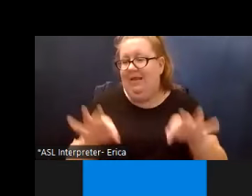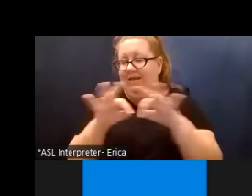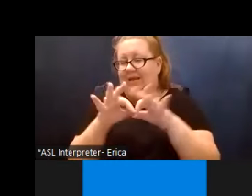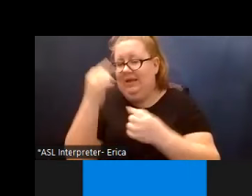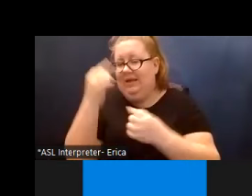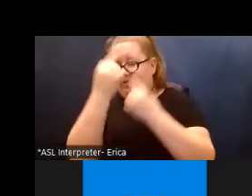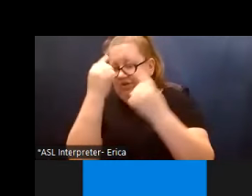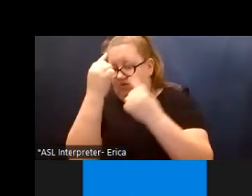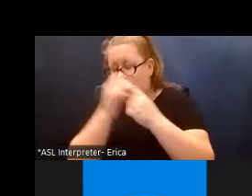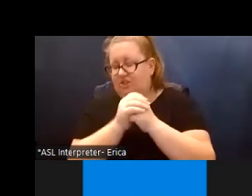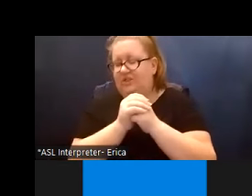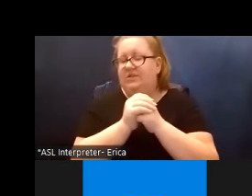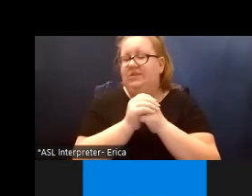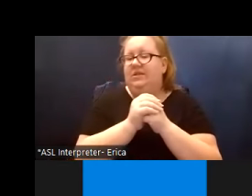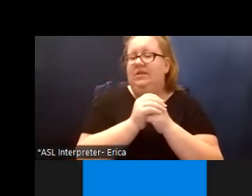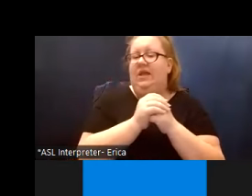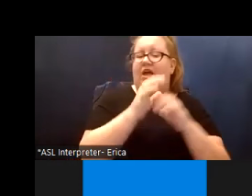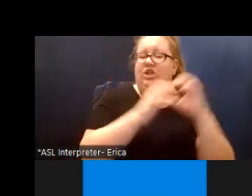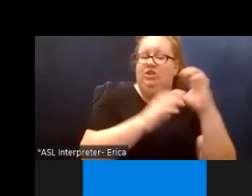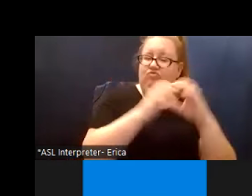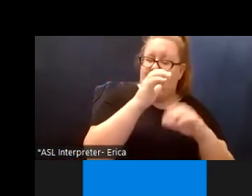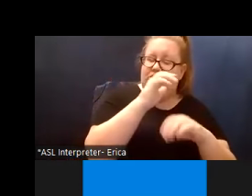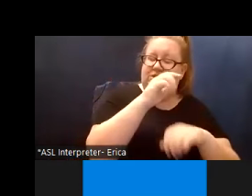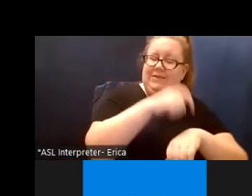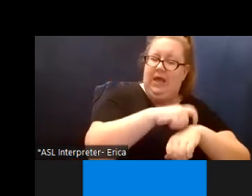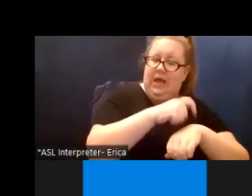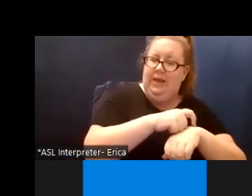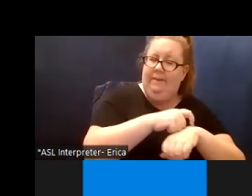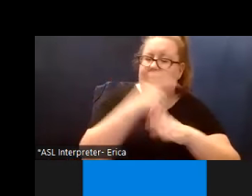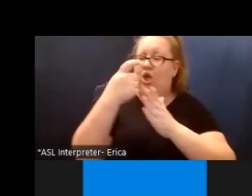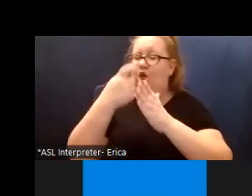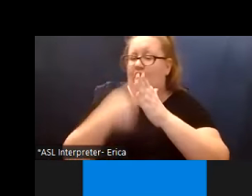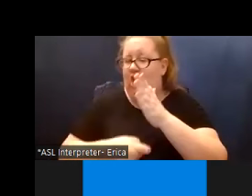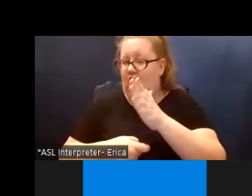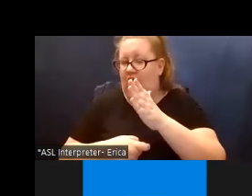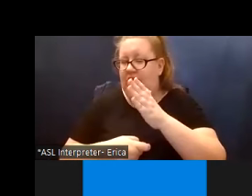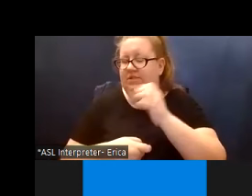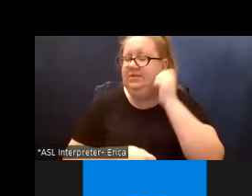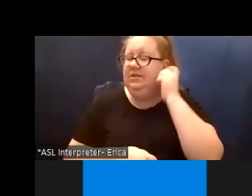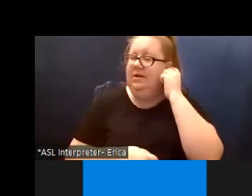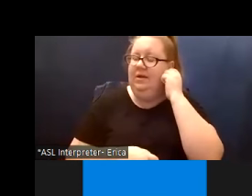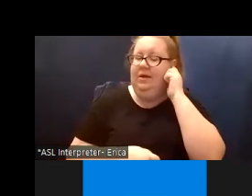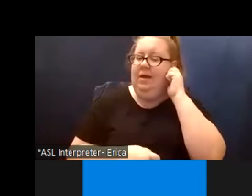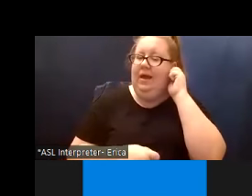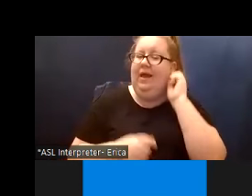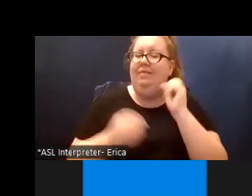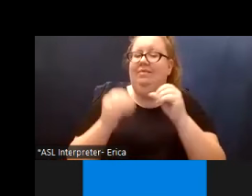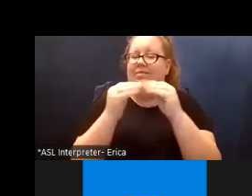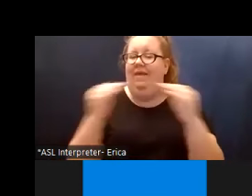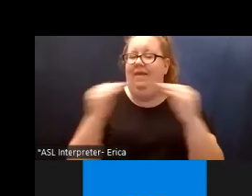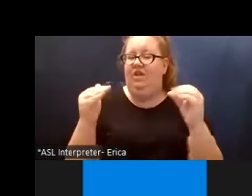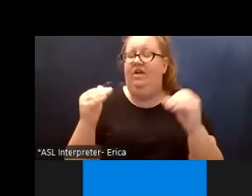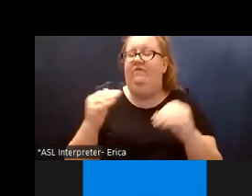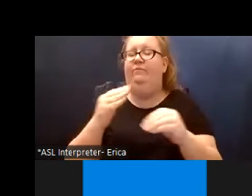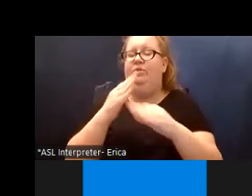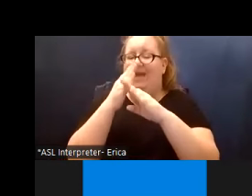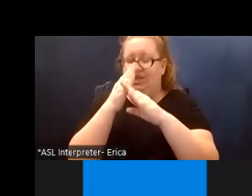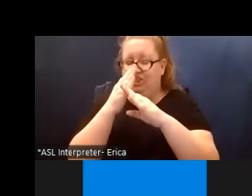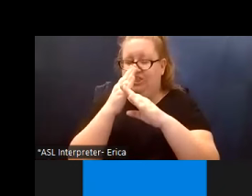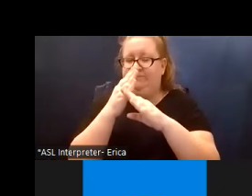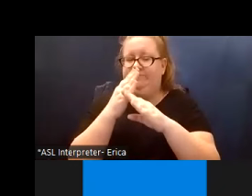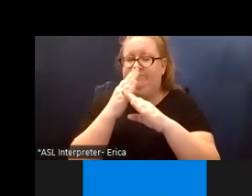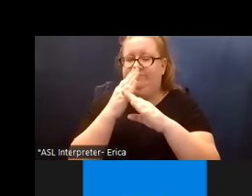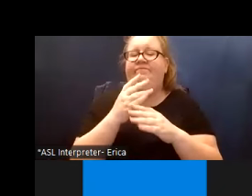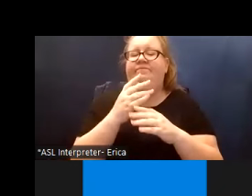look into, such as construction time, cost, permitting, and at the bottom, level of protection. And then lastly, issues